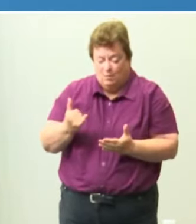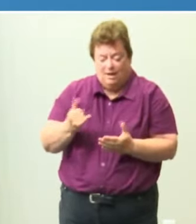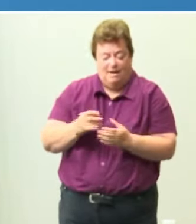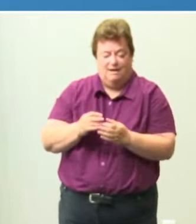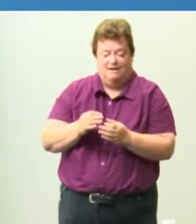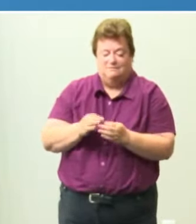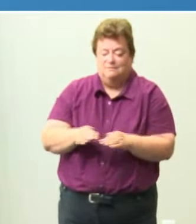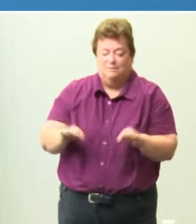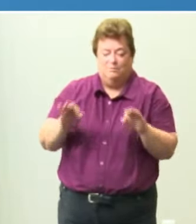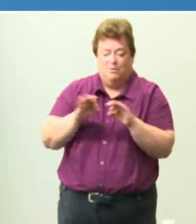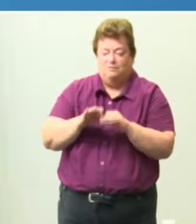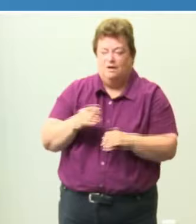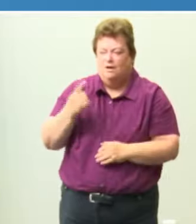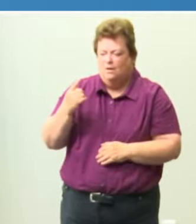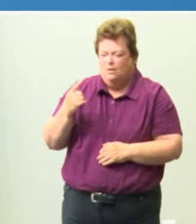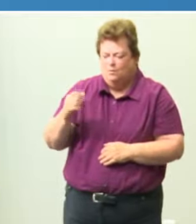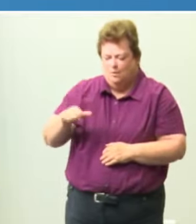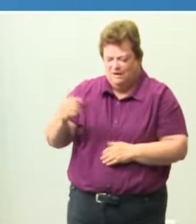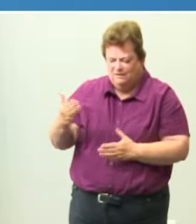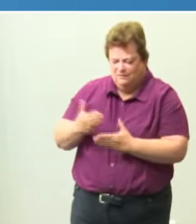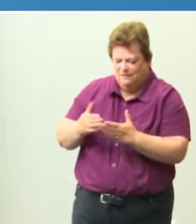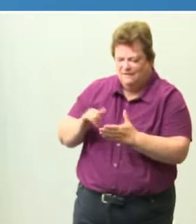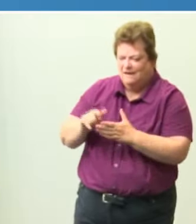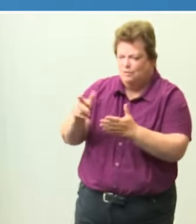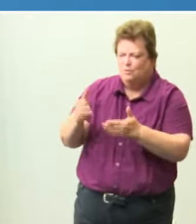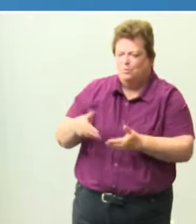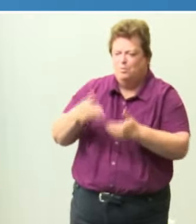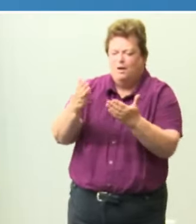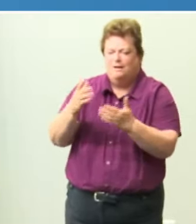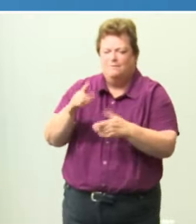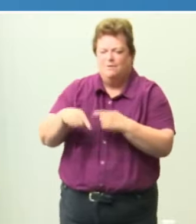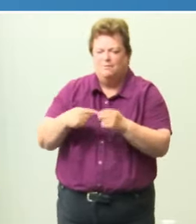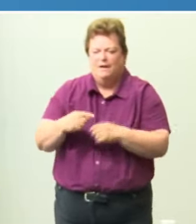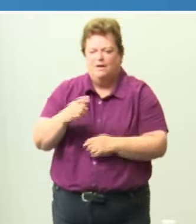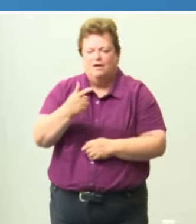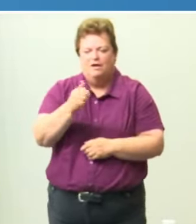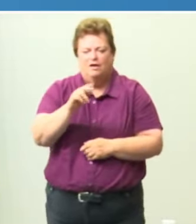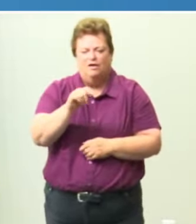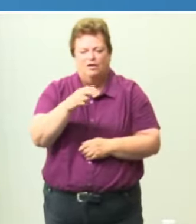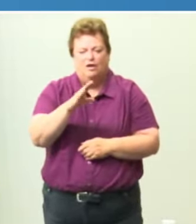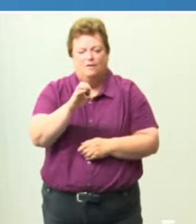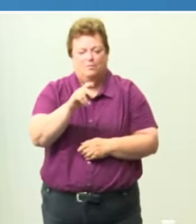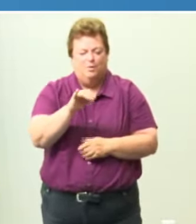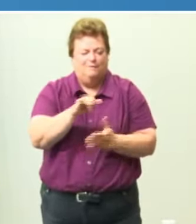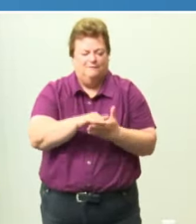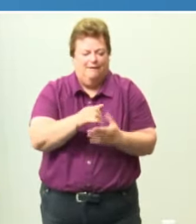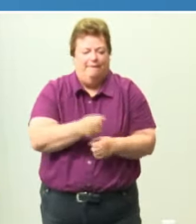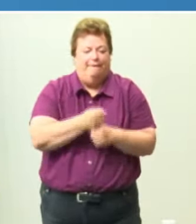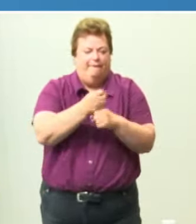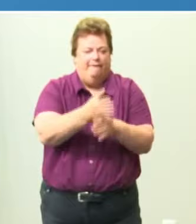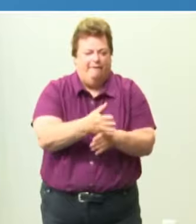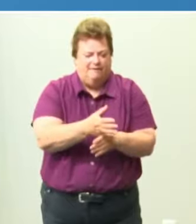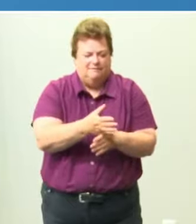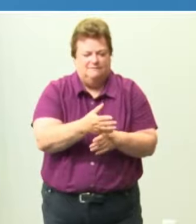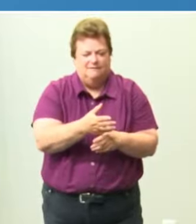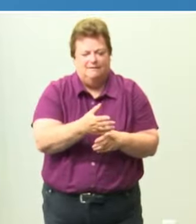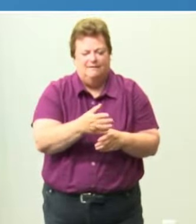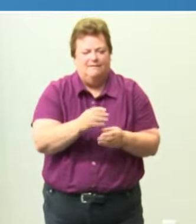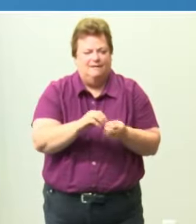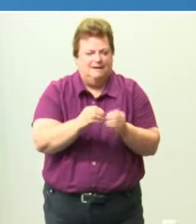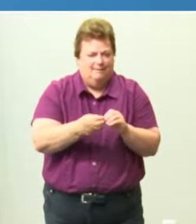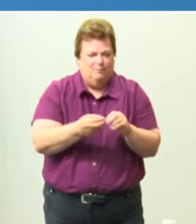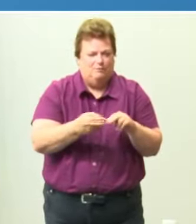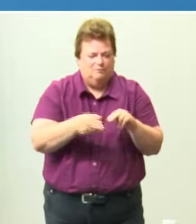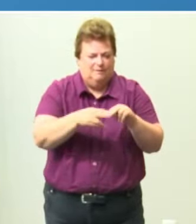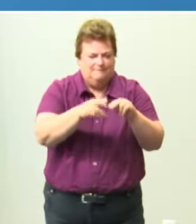important. Matt, there was one other thing that you brought up about maybe Garth Brooks causing possibly cases in